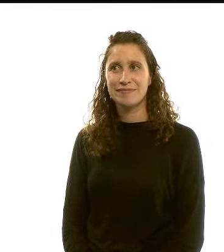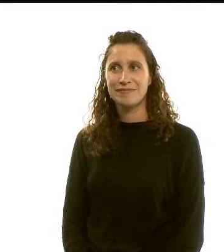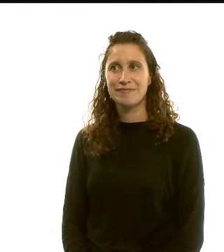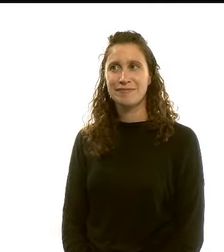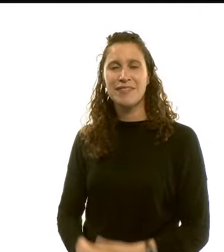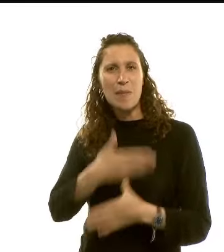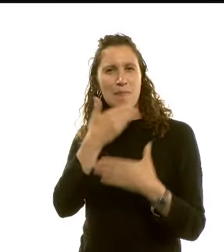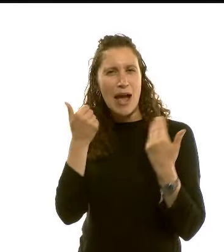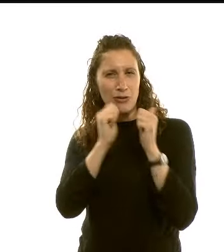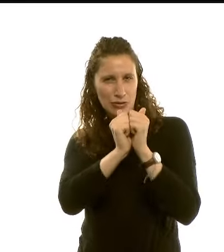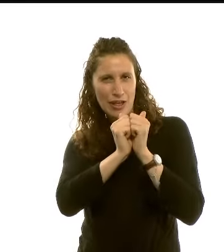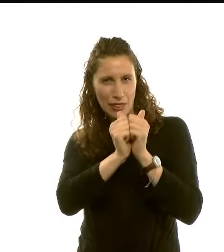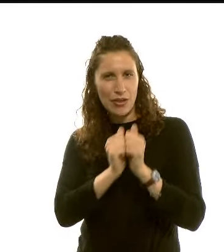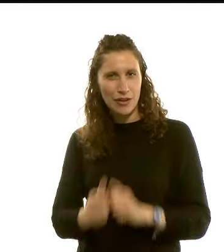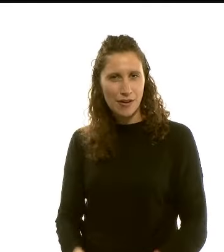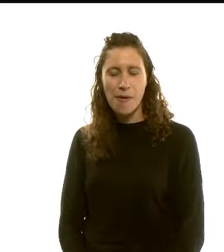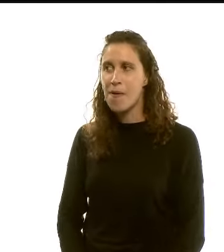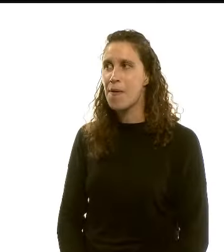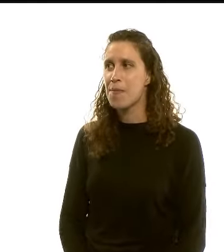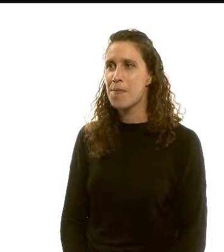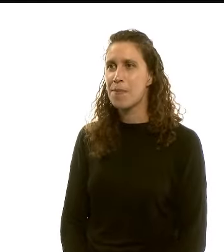we're together.